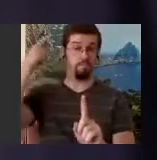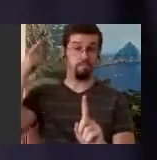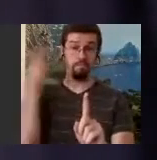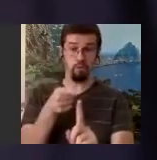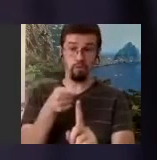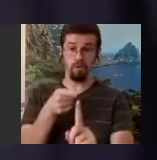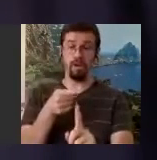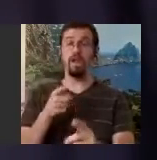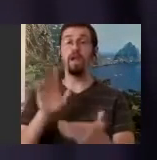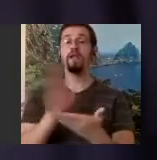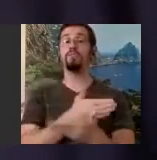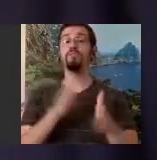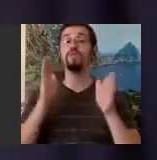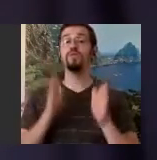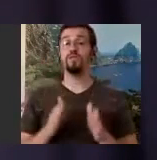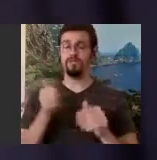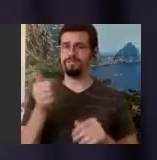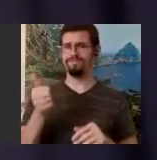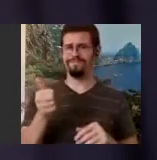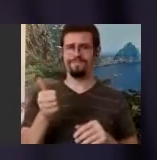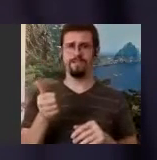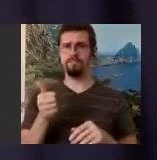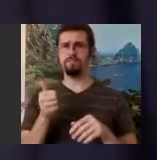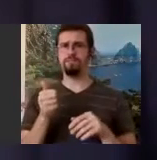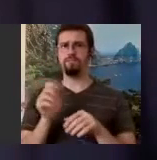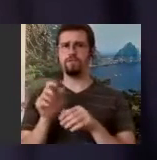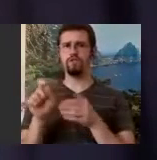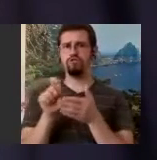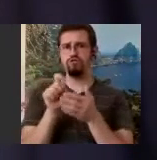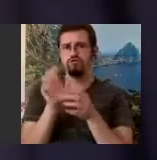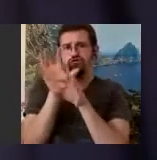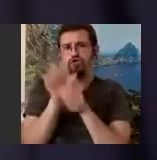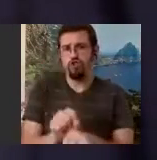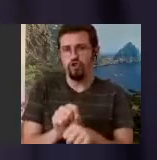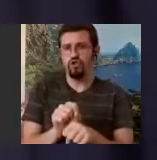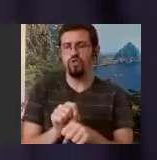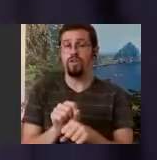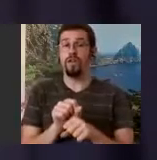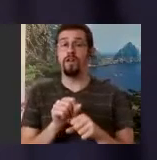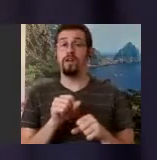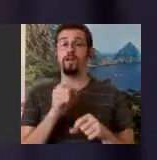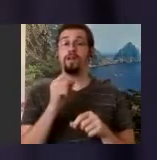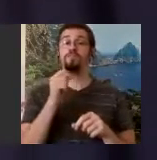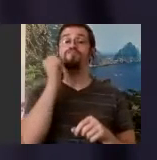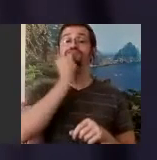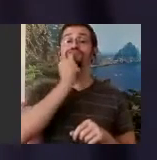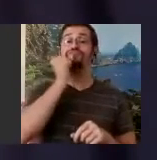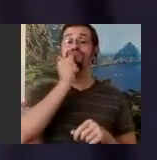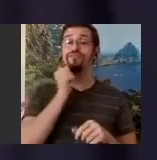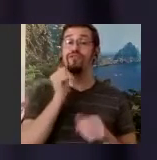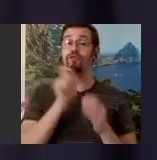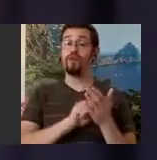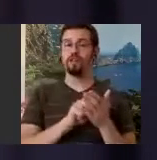a musician who is trained in standard notation would not be able to interpret this music without